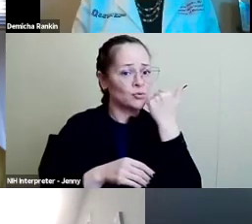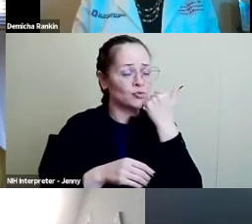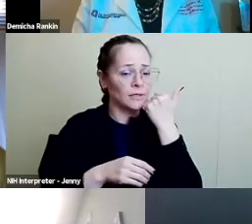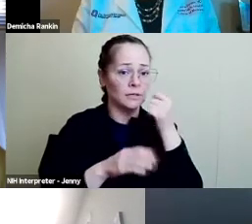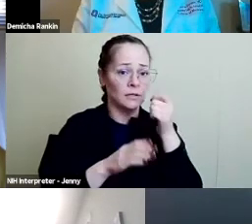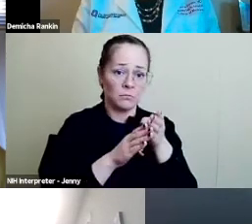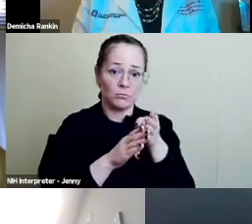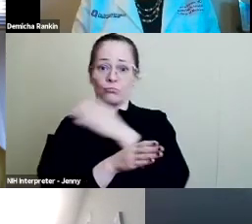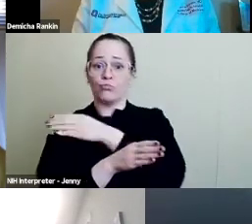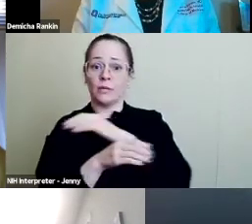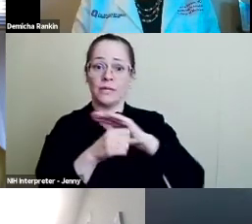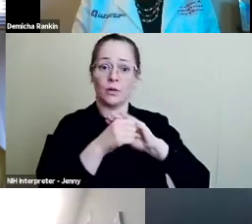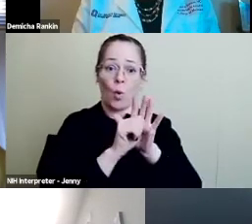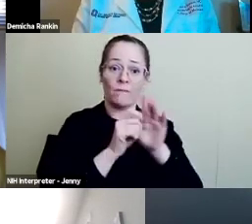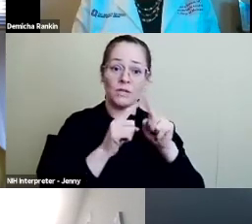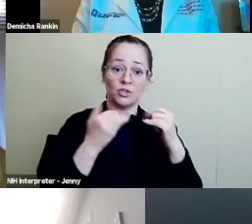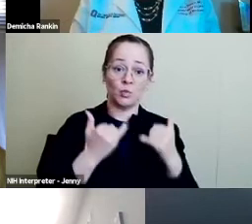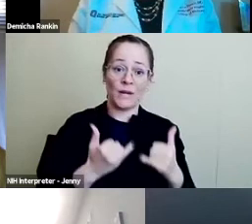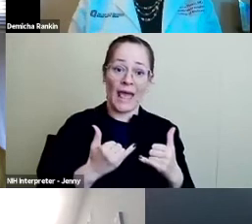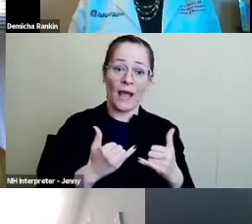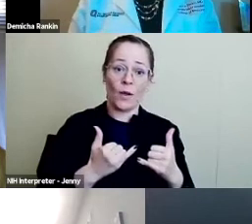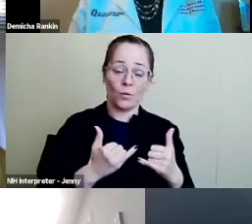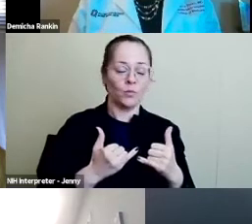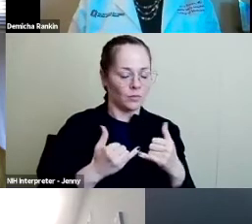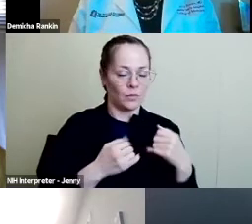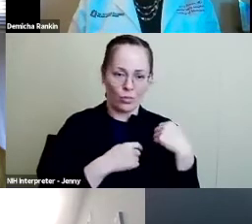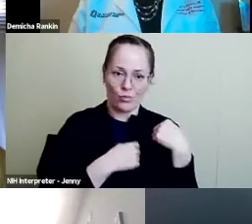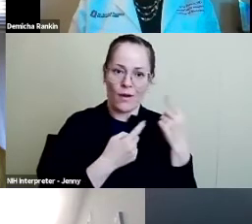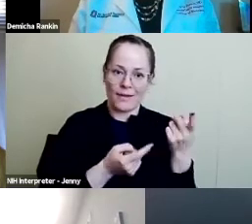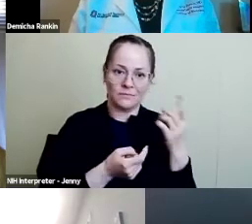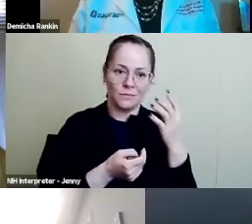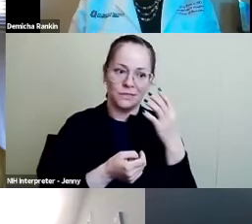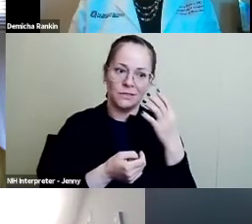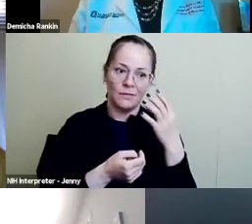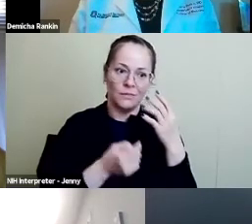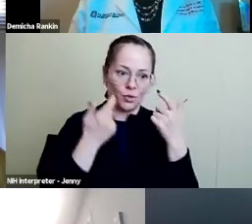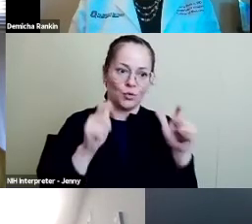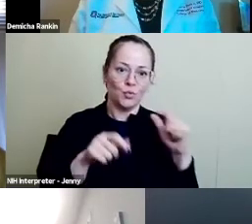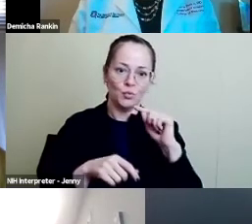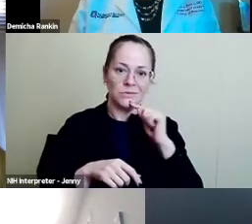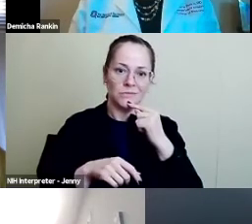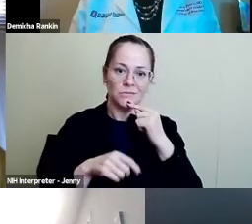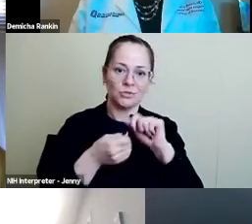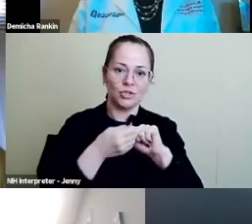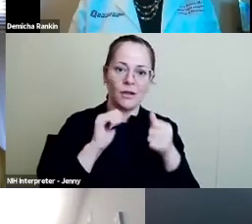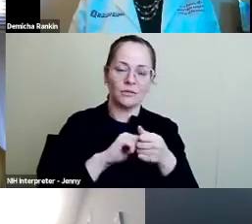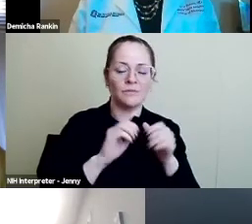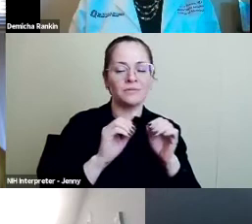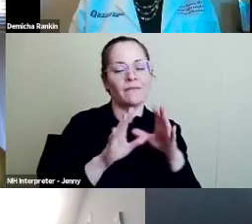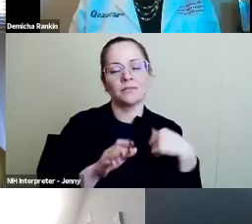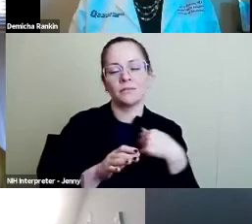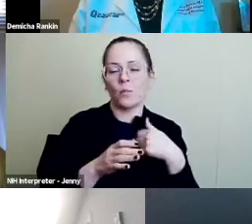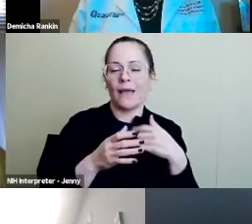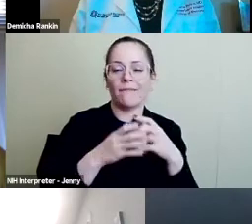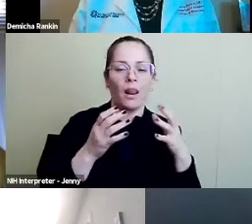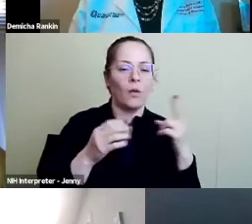pre-COVID to now with COVID, there have been some pretty significant changes. Obviously, we have a lot more PPE